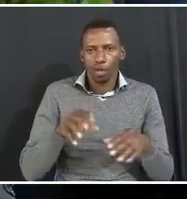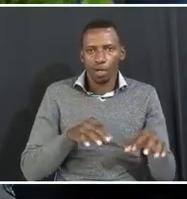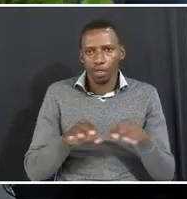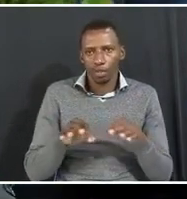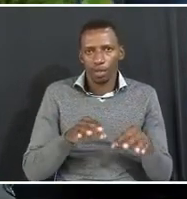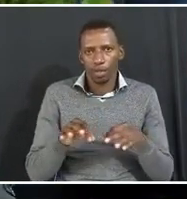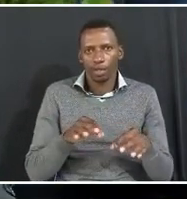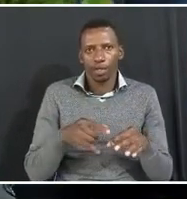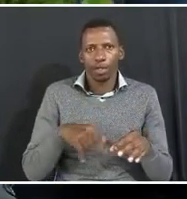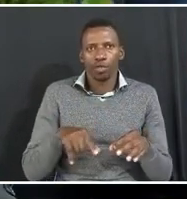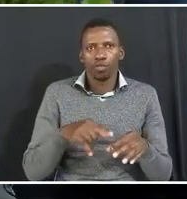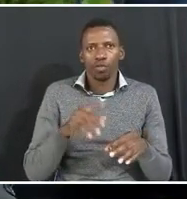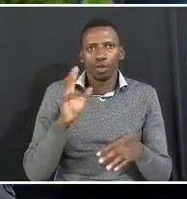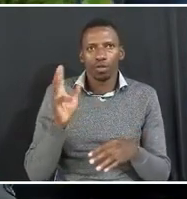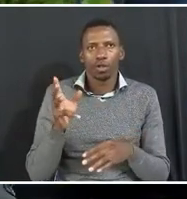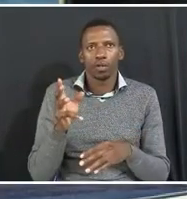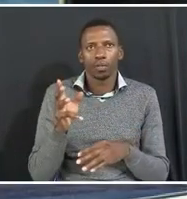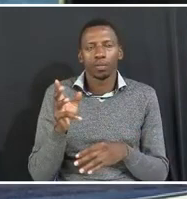will